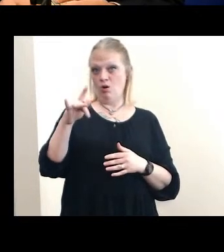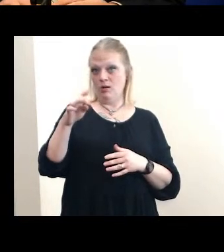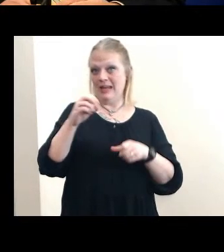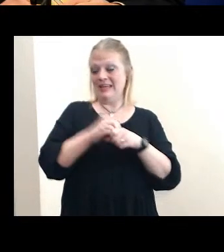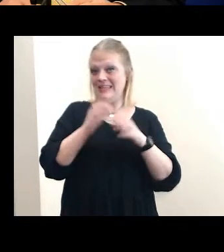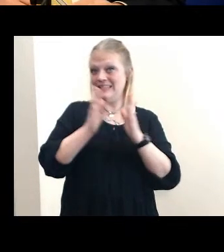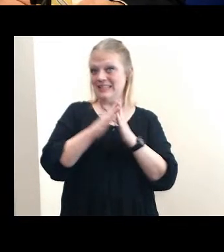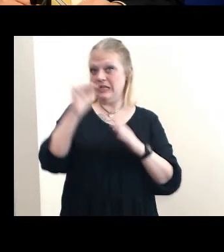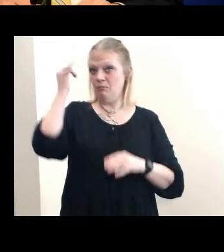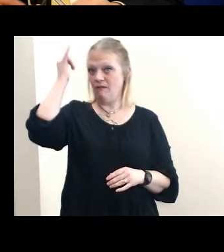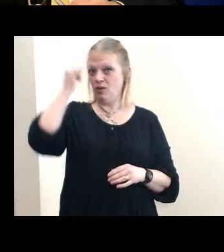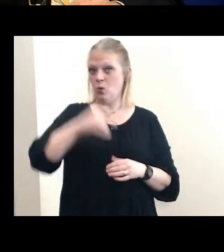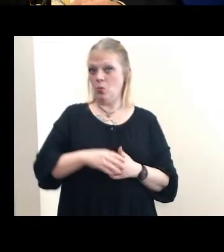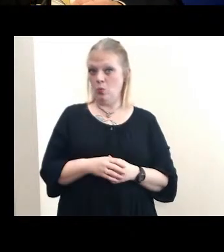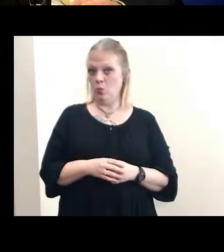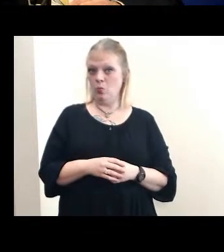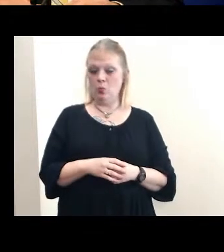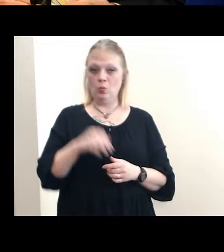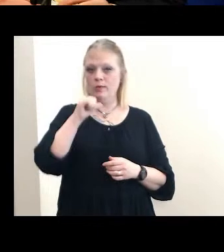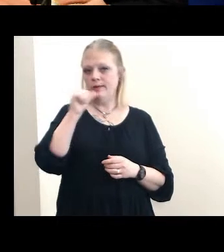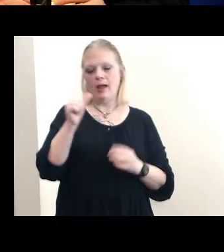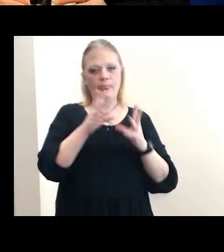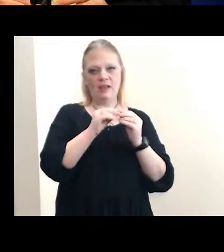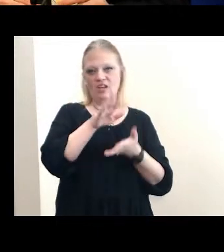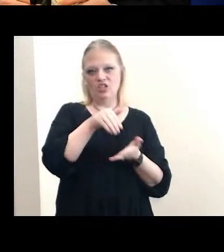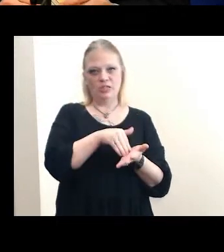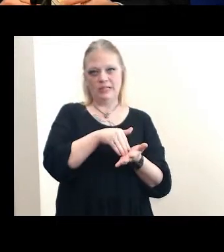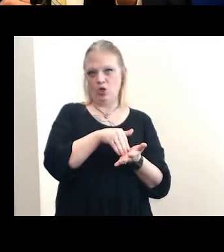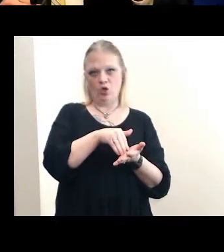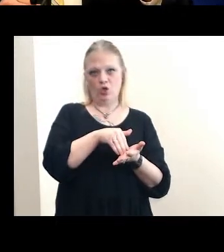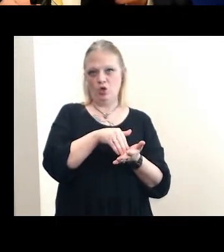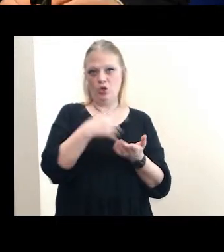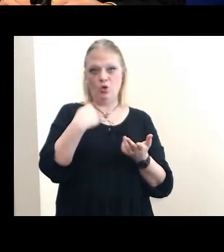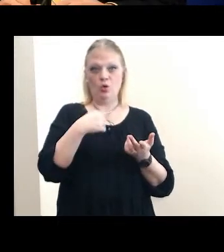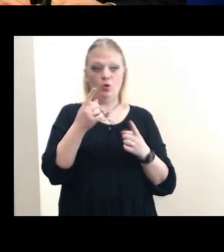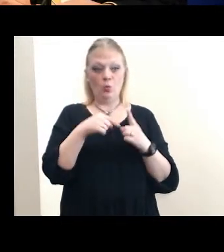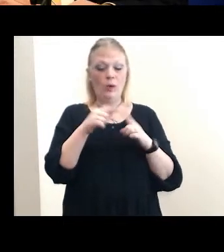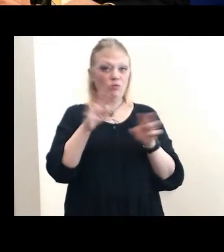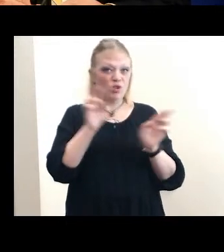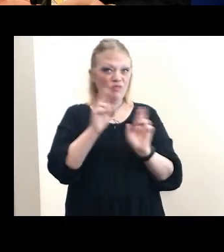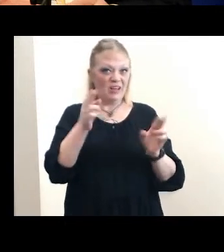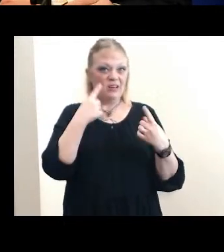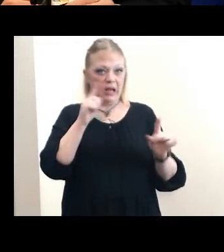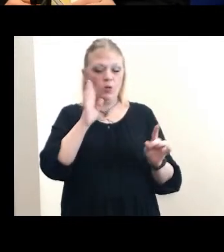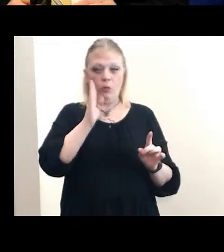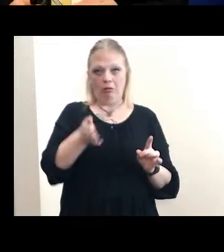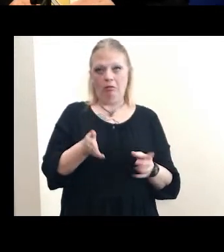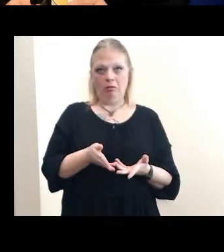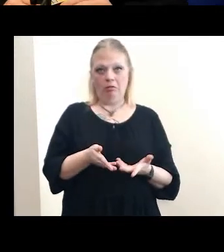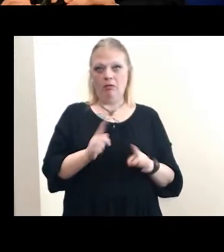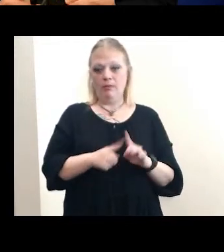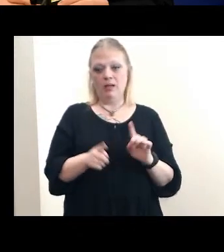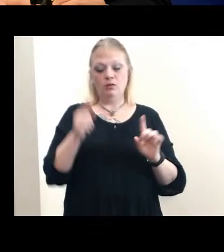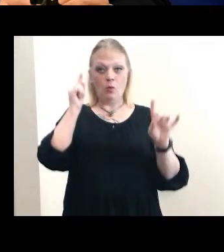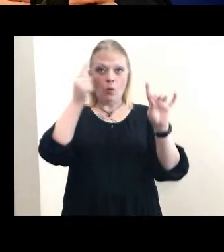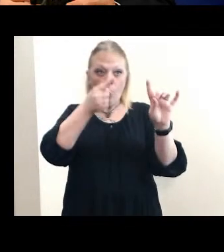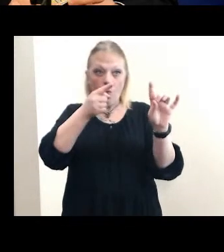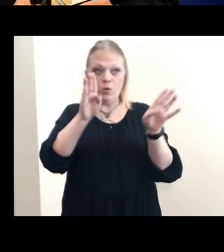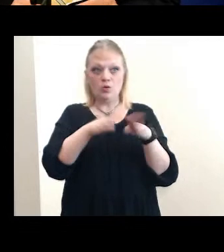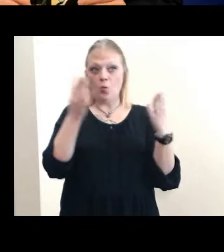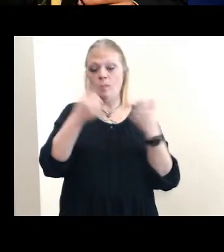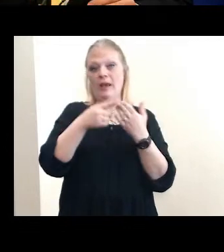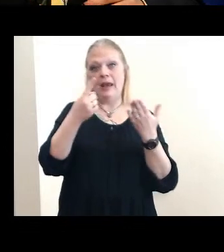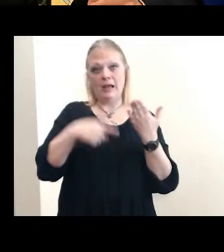city of Buffalo, not the convention center. When we are ready to announce that, we will announce it. But our goal is to open up